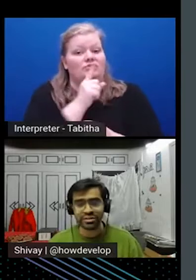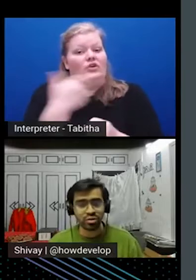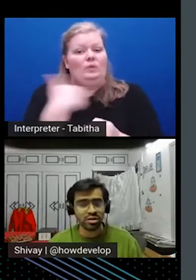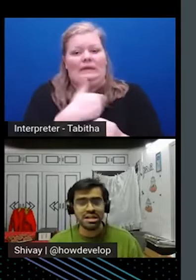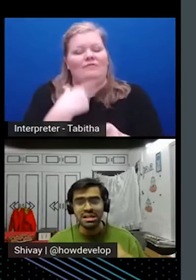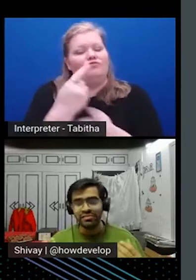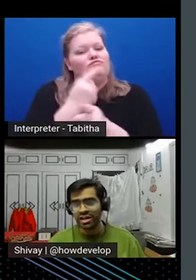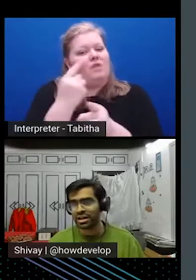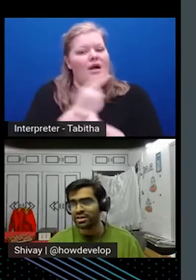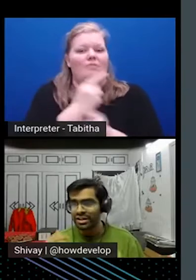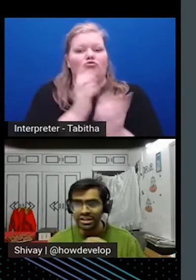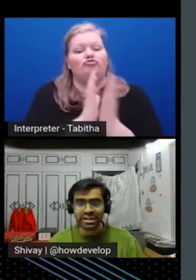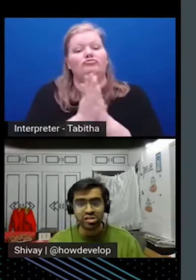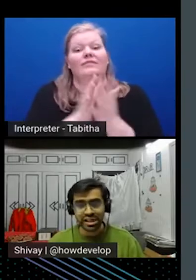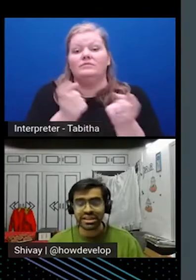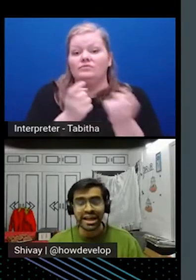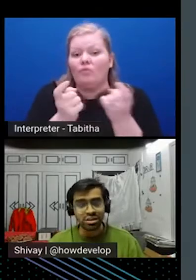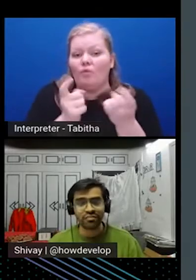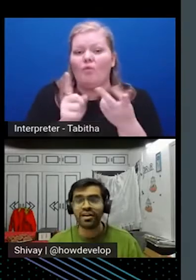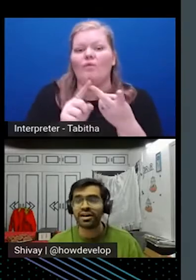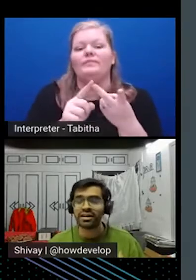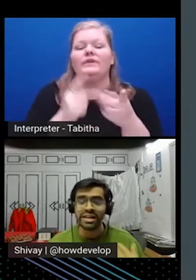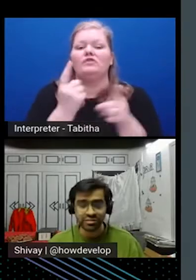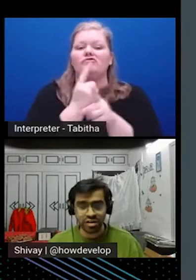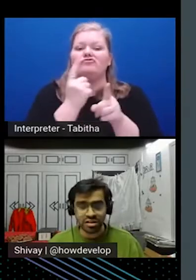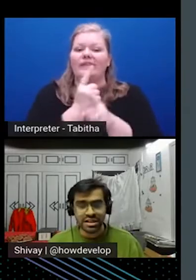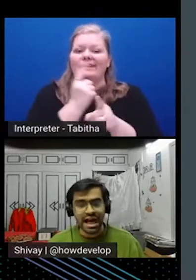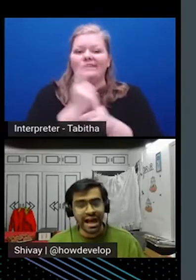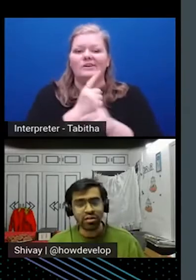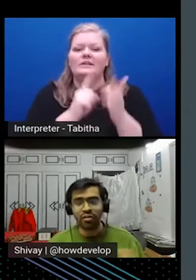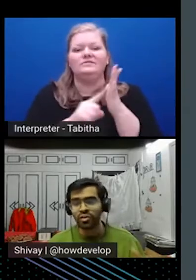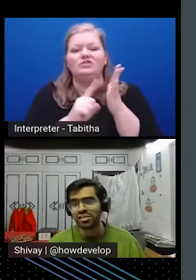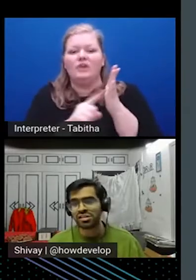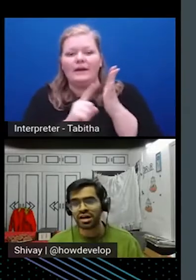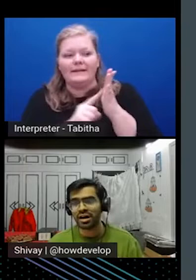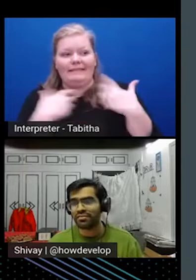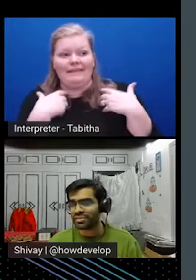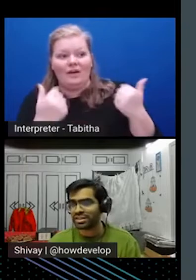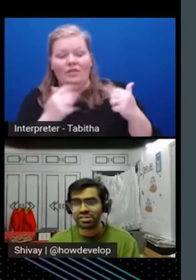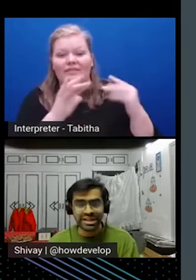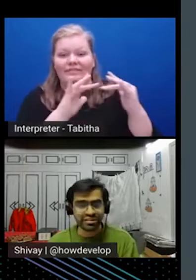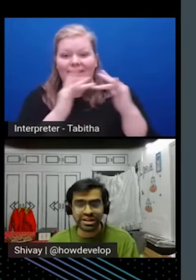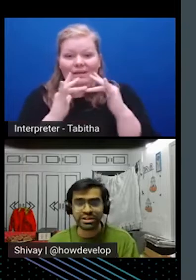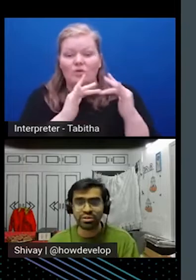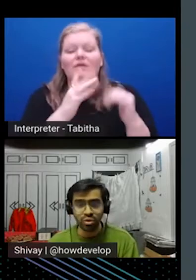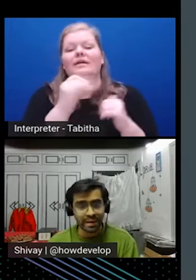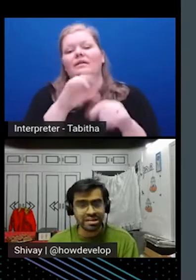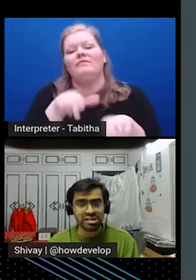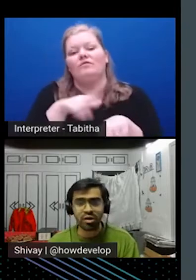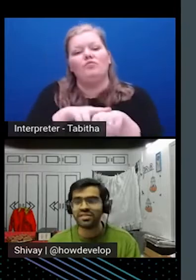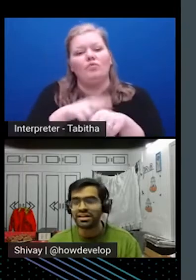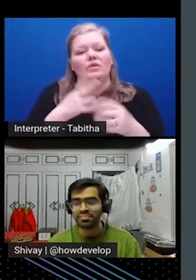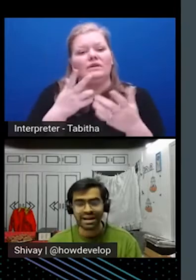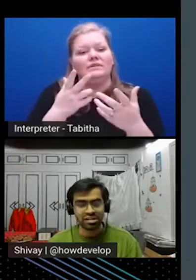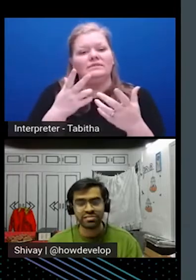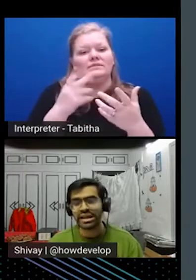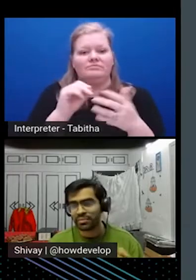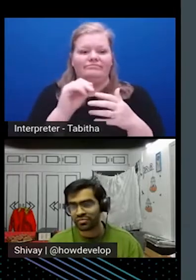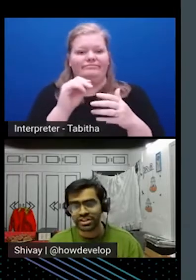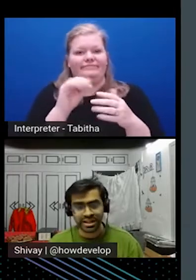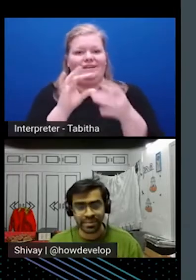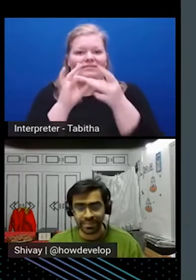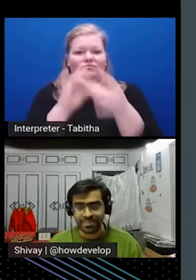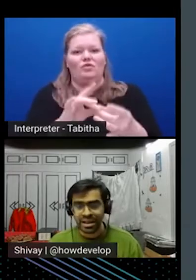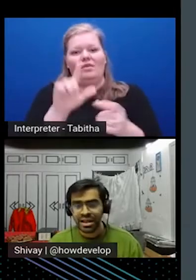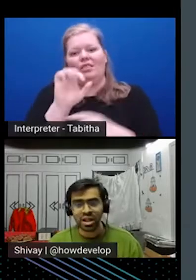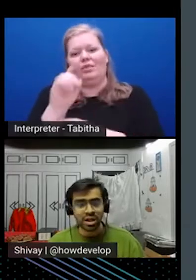traffic control. We are regularly checking the health of our network, and of course, whether it's like related to load balancing, all of that is managed with the help